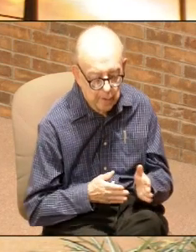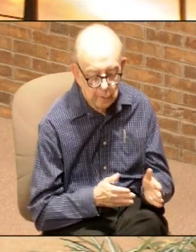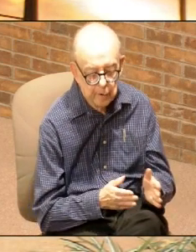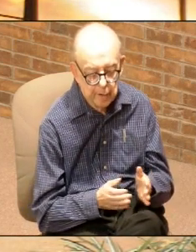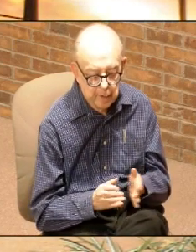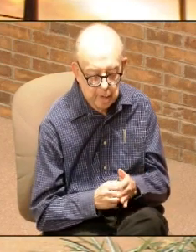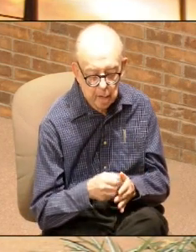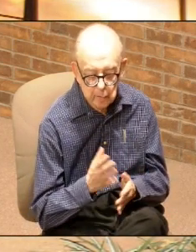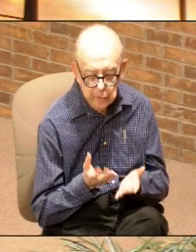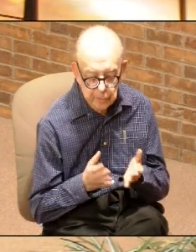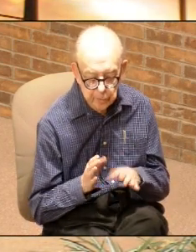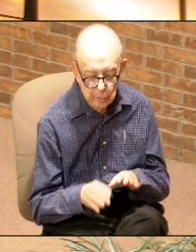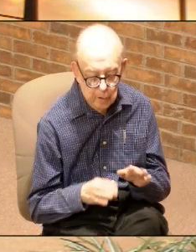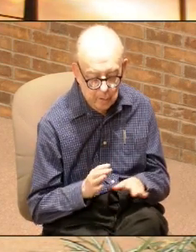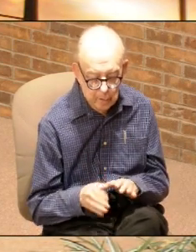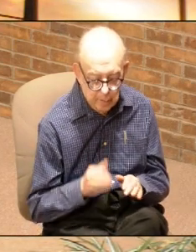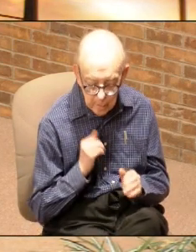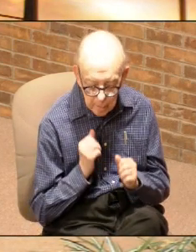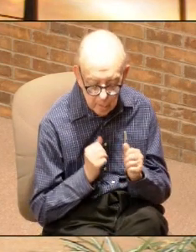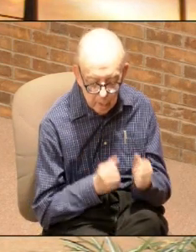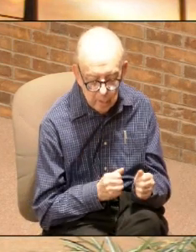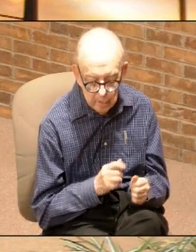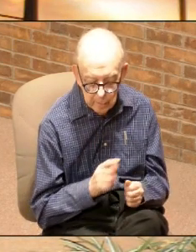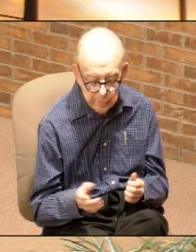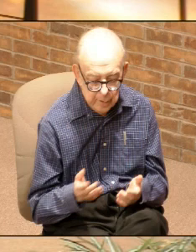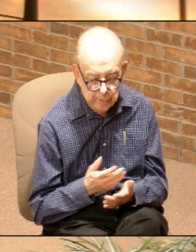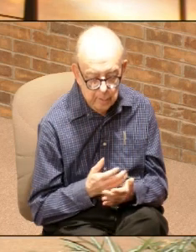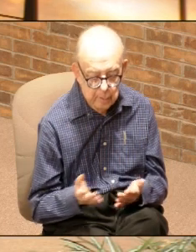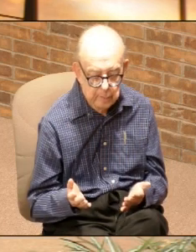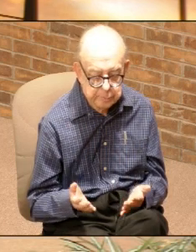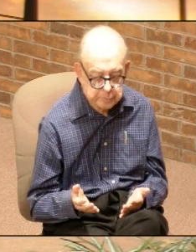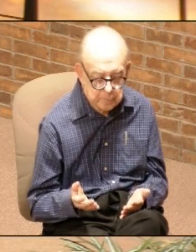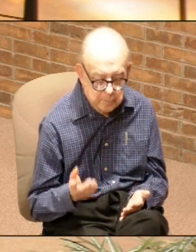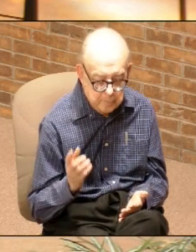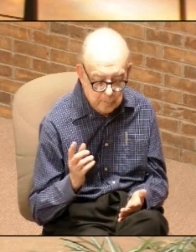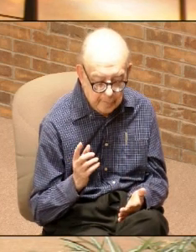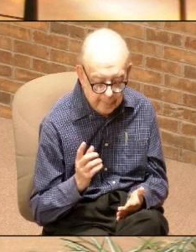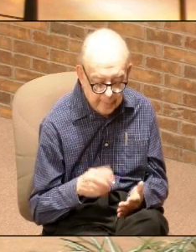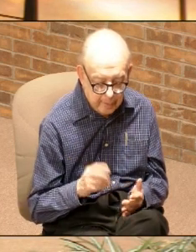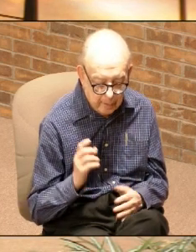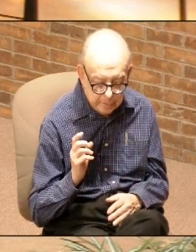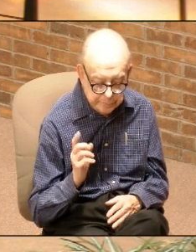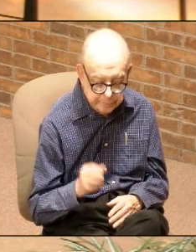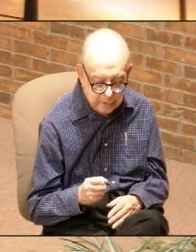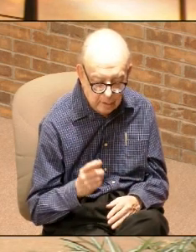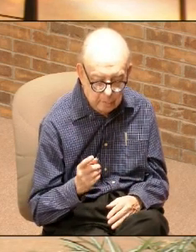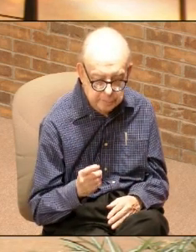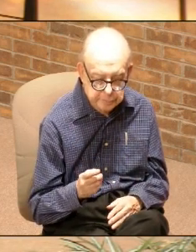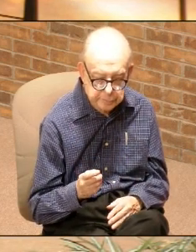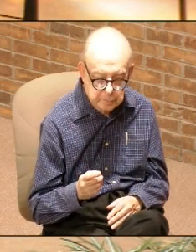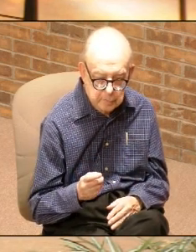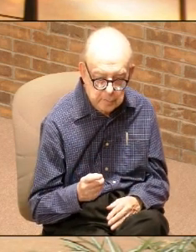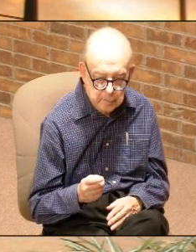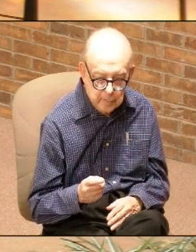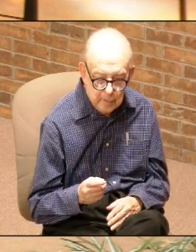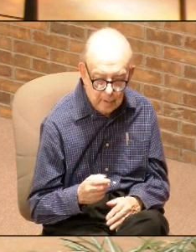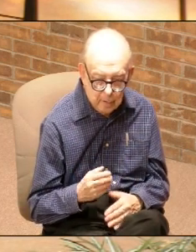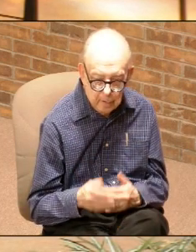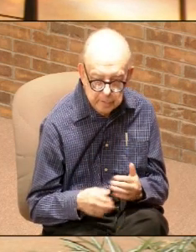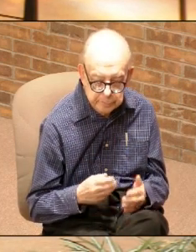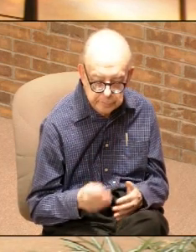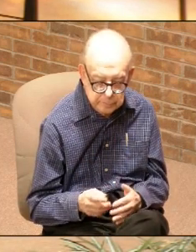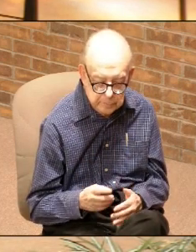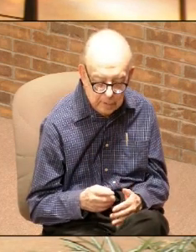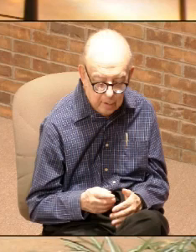in. We're not following those things. So what we need to understand is Paul says that it